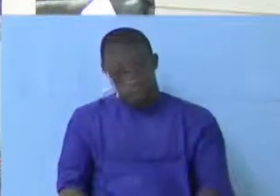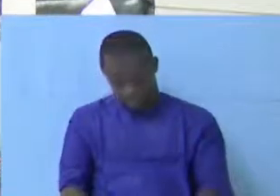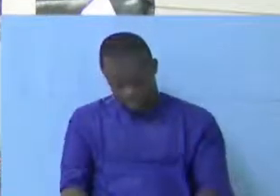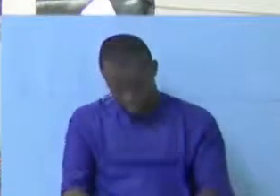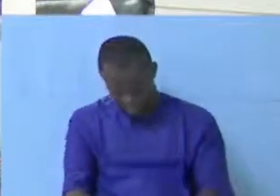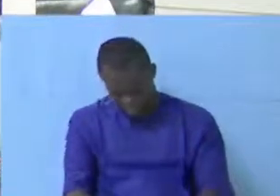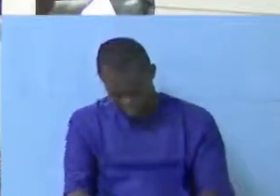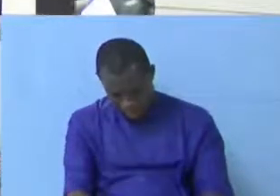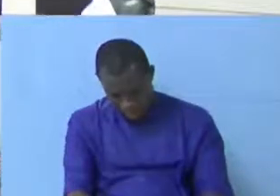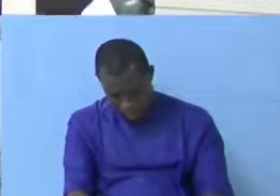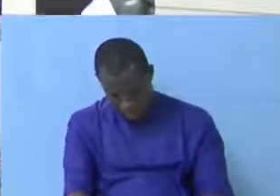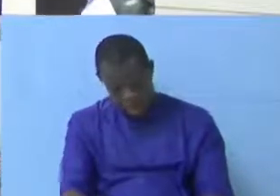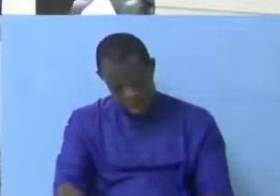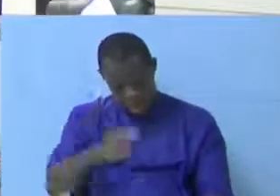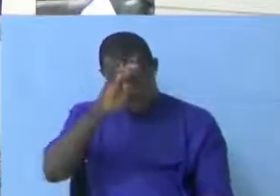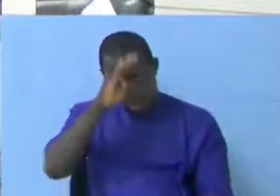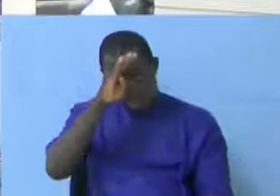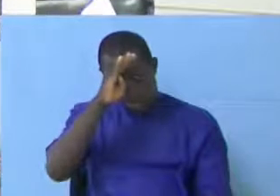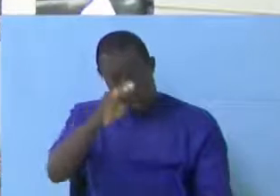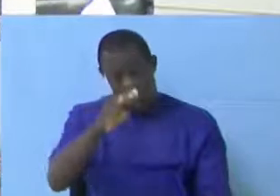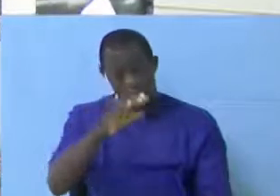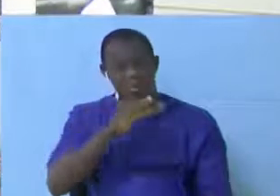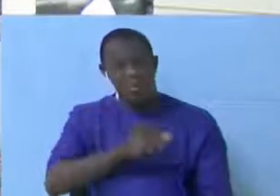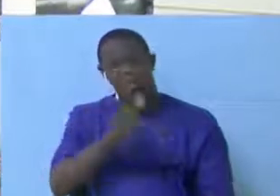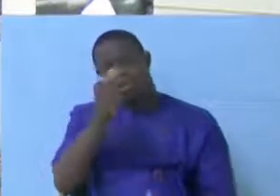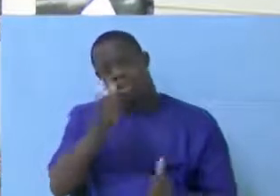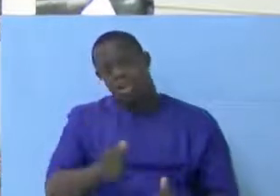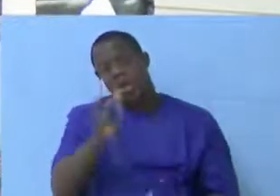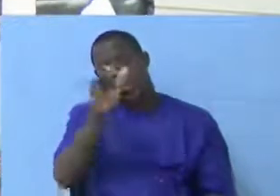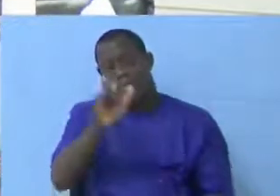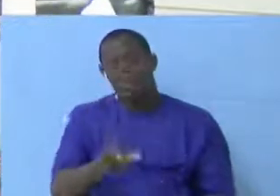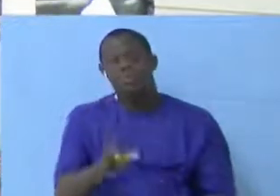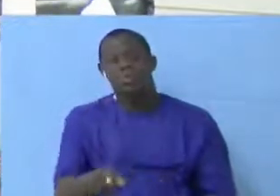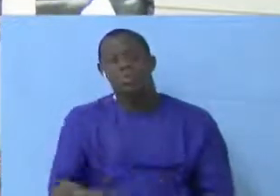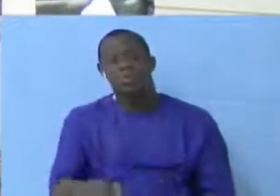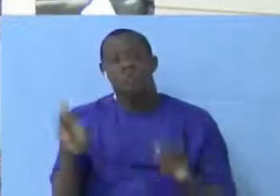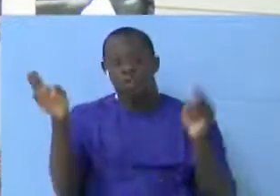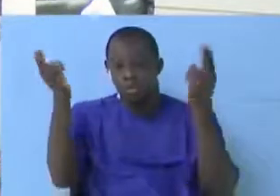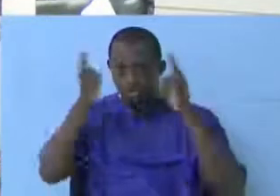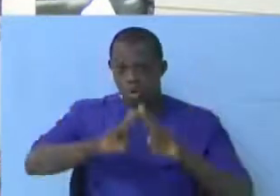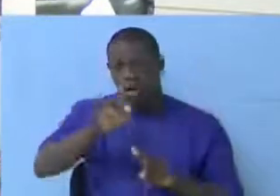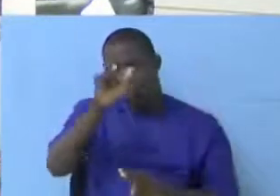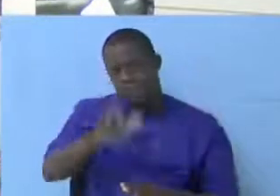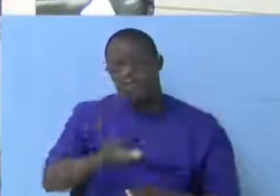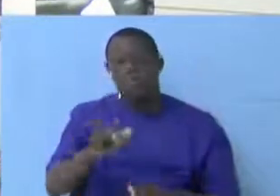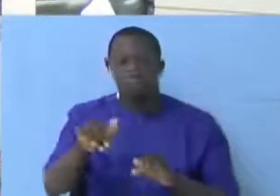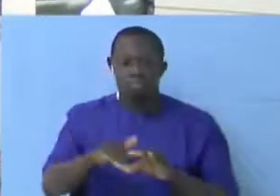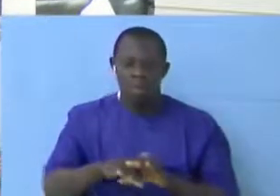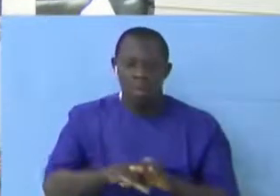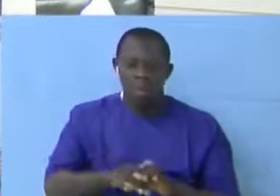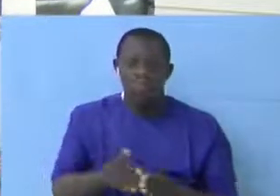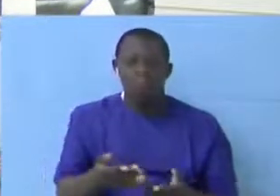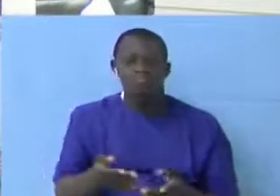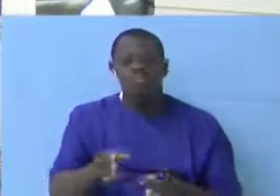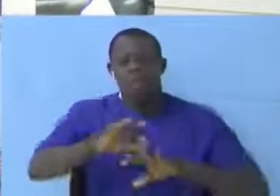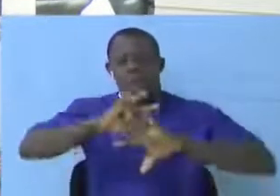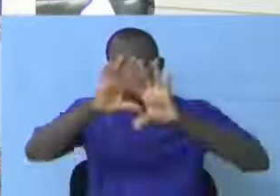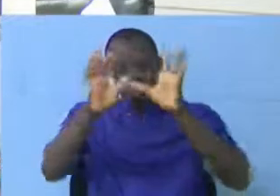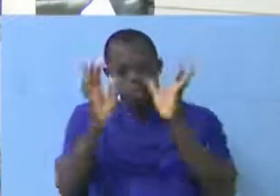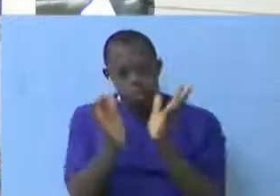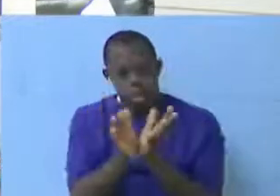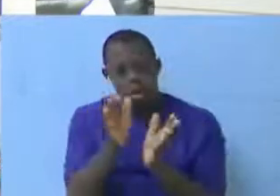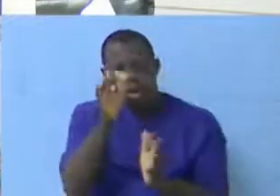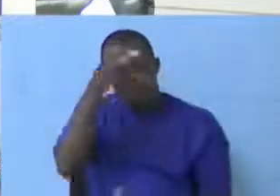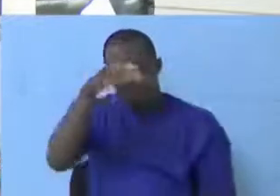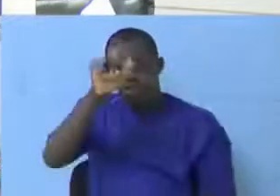thank you very much, Mr. Chairman. Mr. Chairman. Council members. Council Dokulal, Council. All the commissioners seated here.